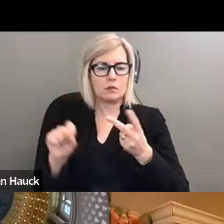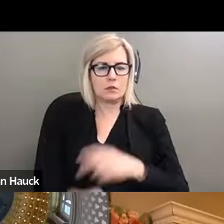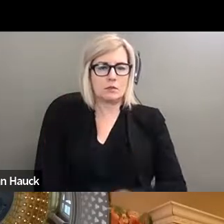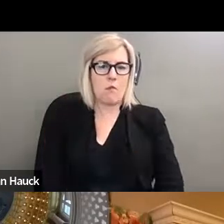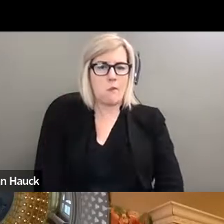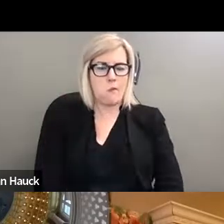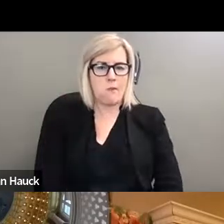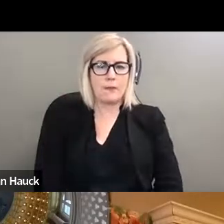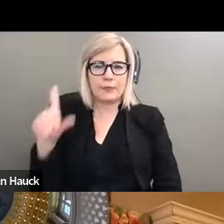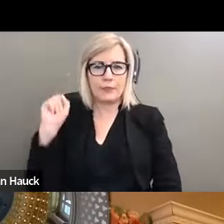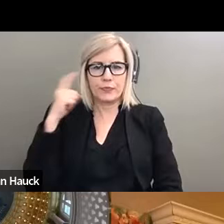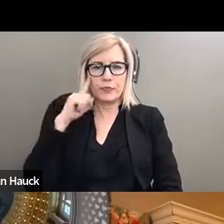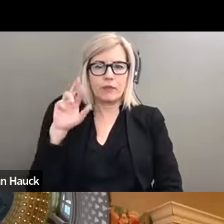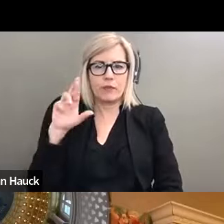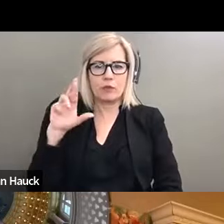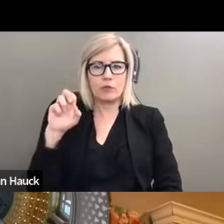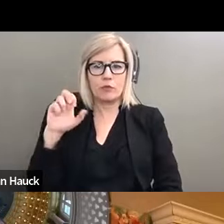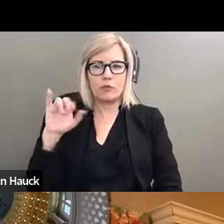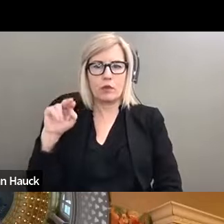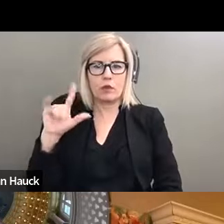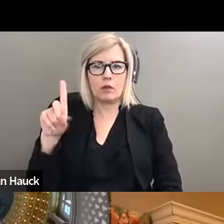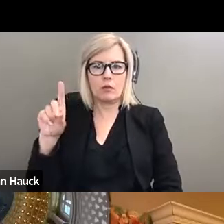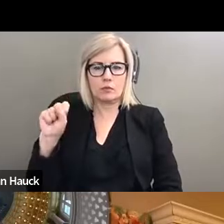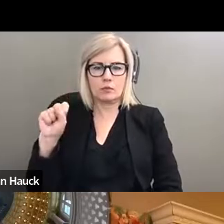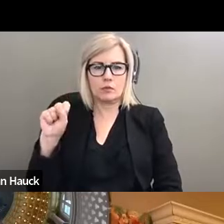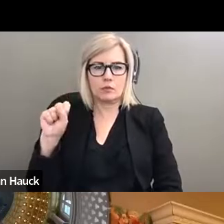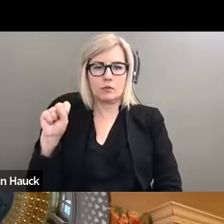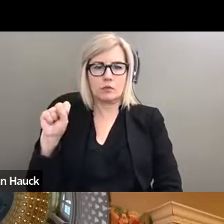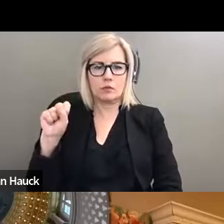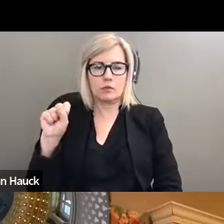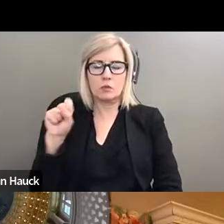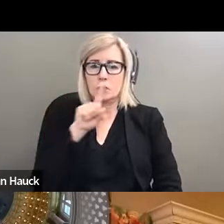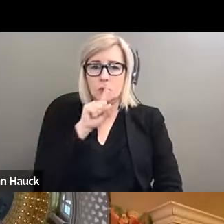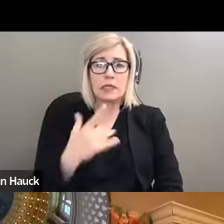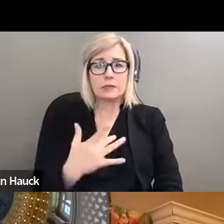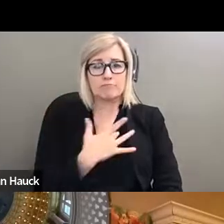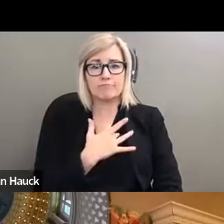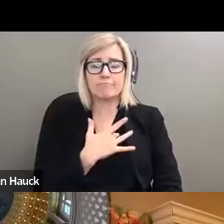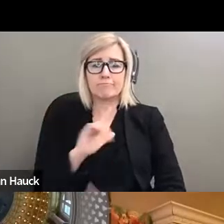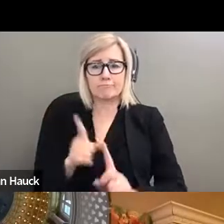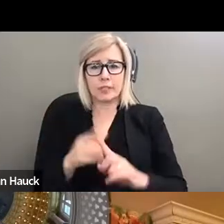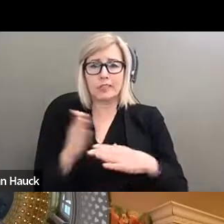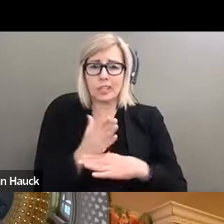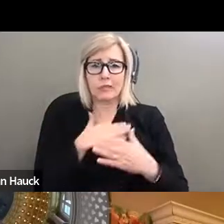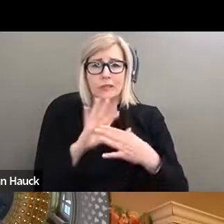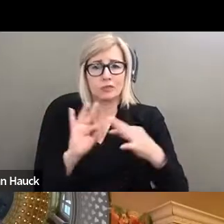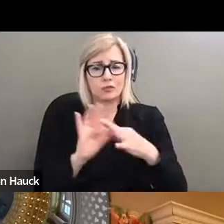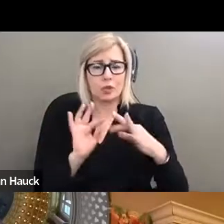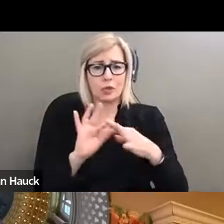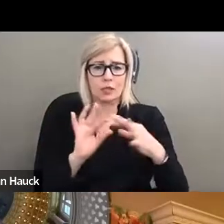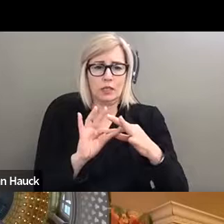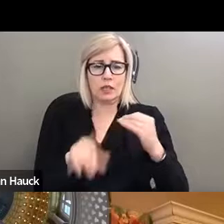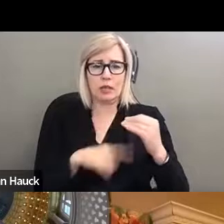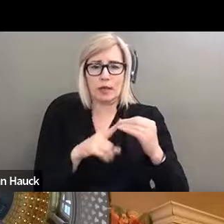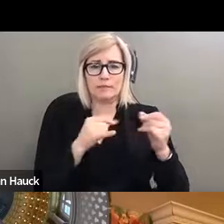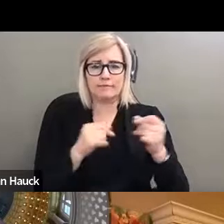Governor Reynolds, I feel, was really touched when I shared my story of an individual with a disability